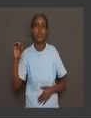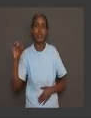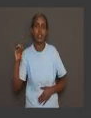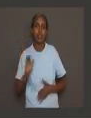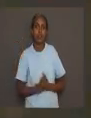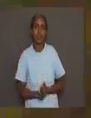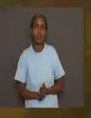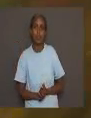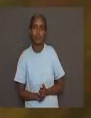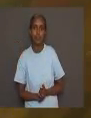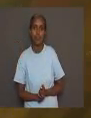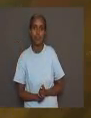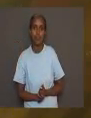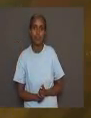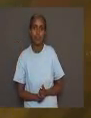50.